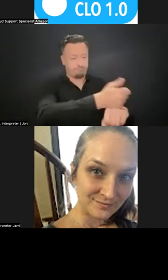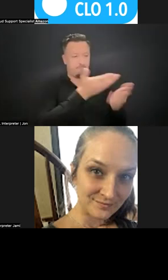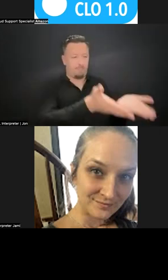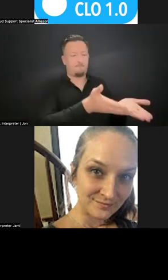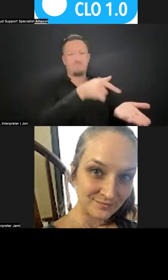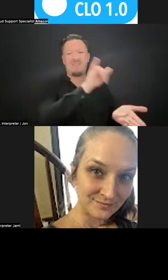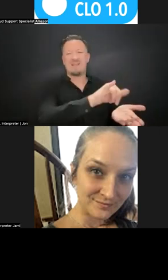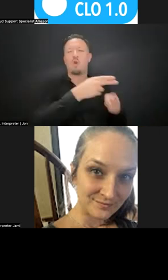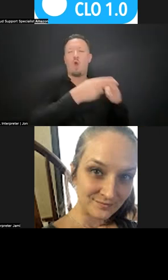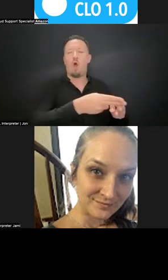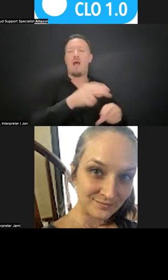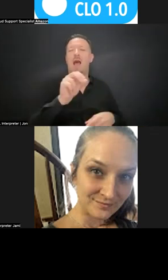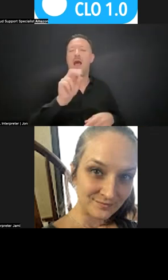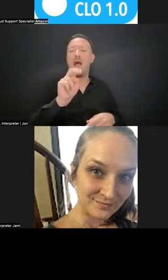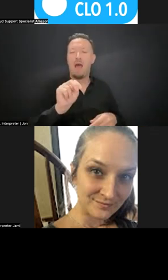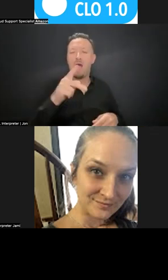cloud